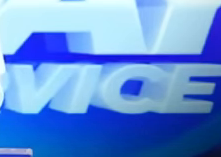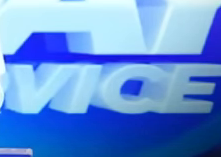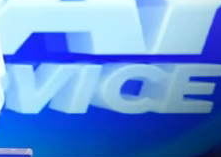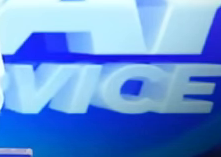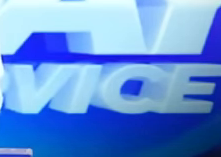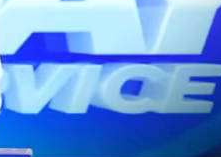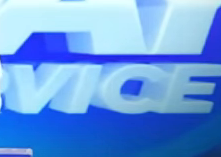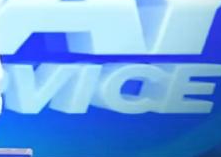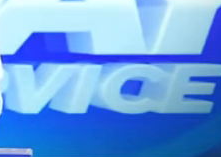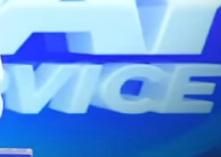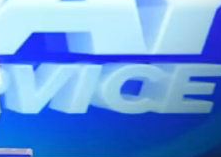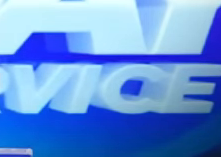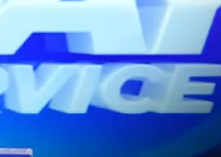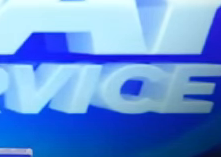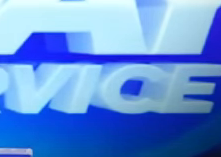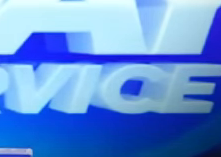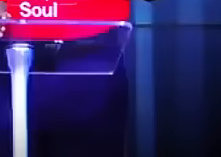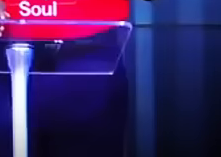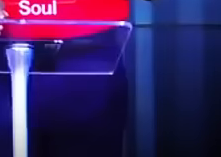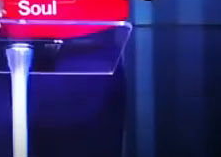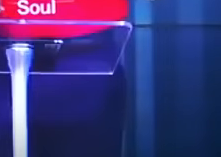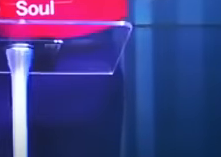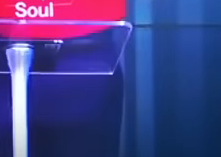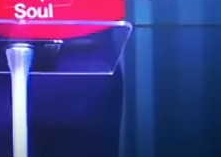But God's intent was to kill the